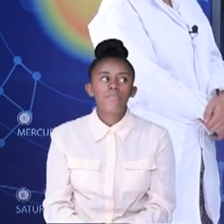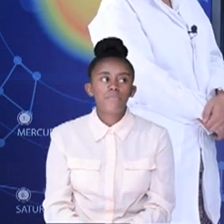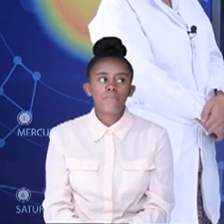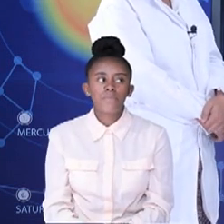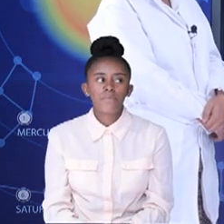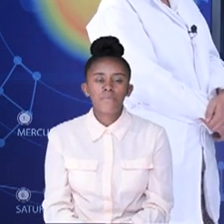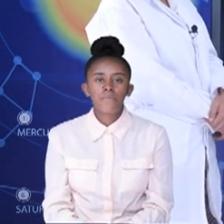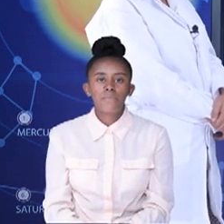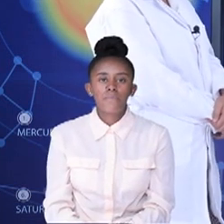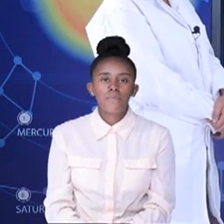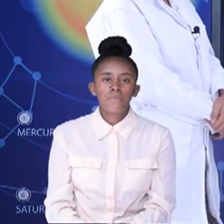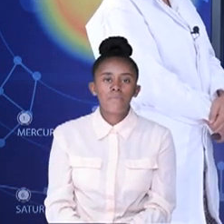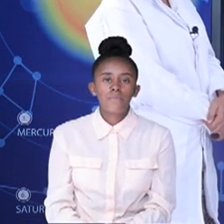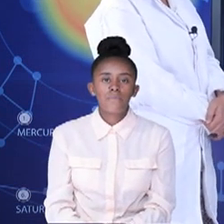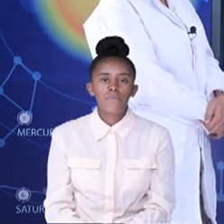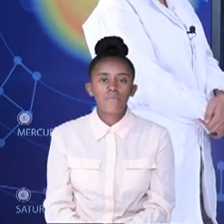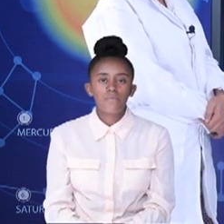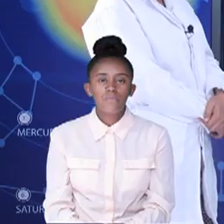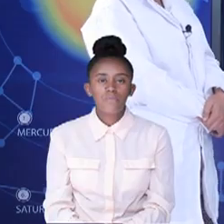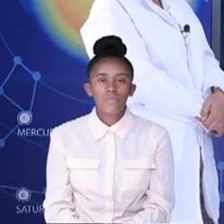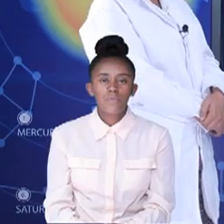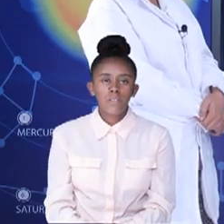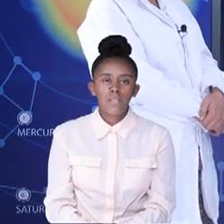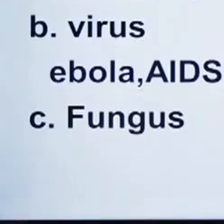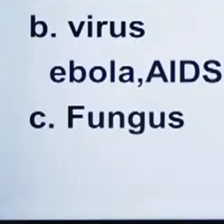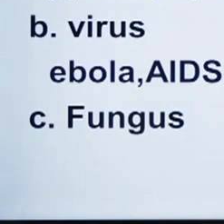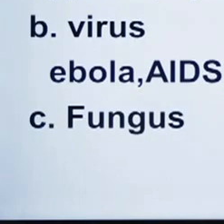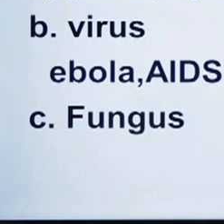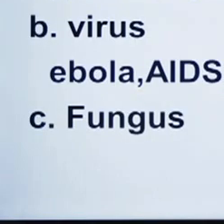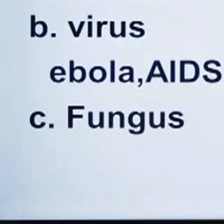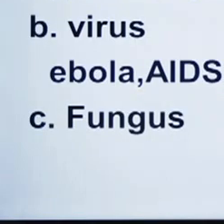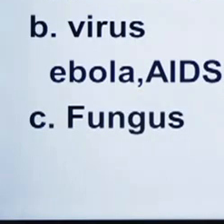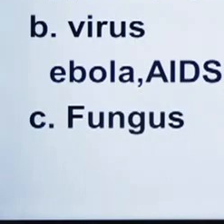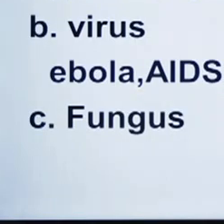the last one, diseases caused by fungus.